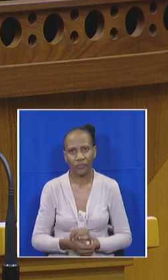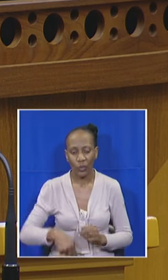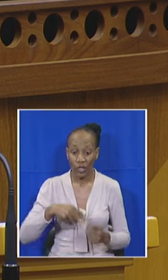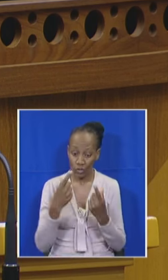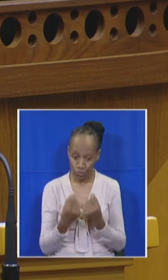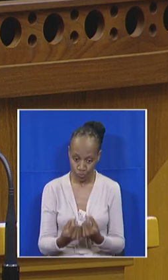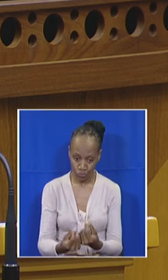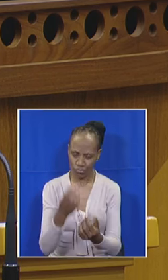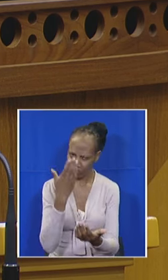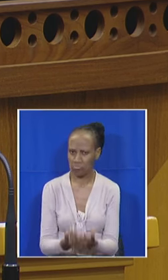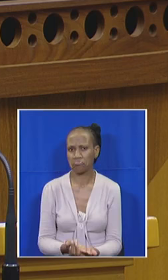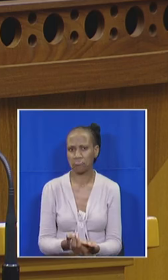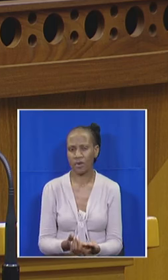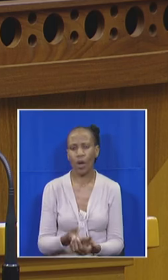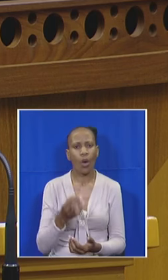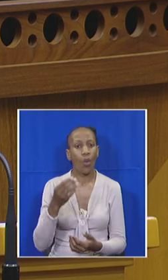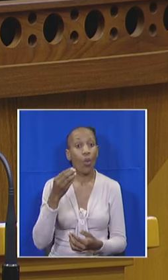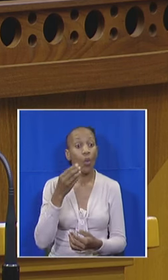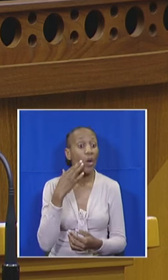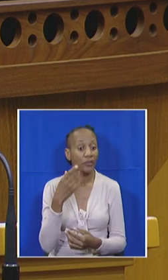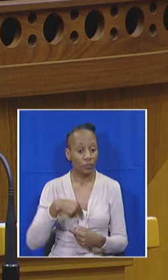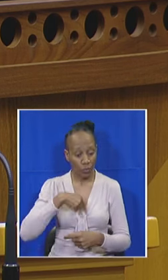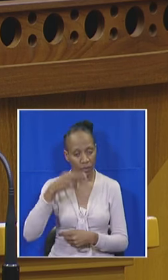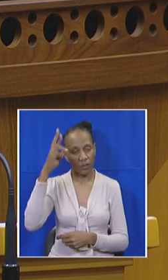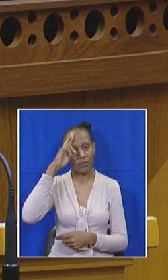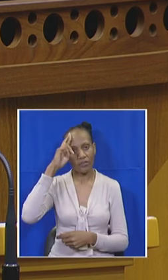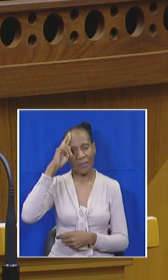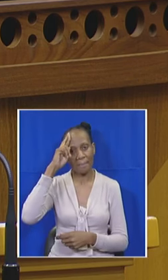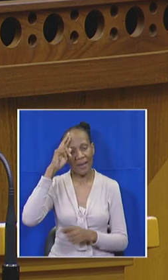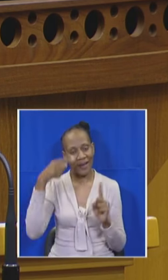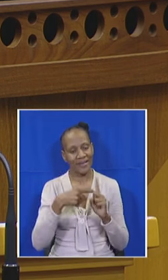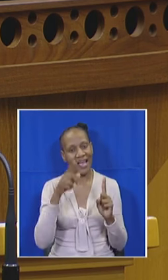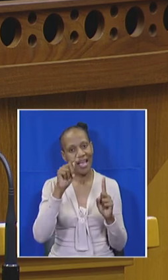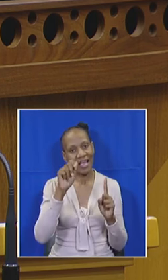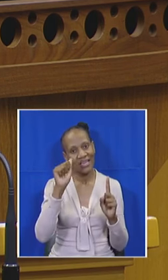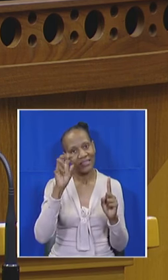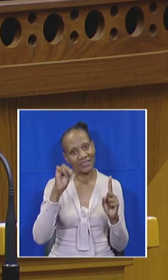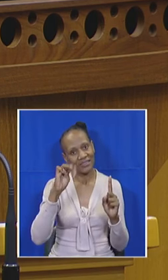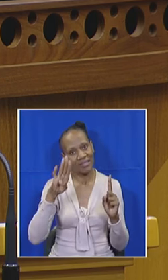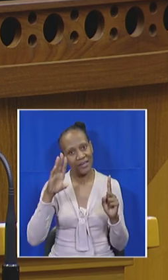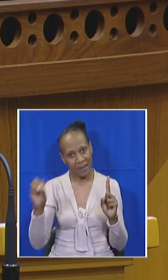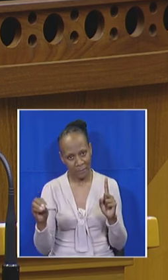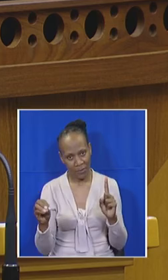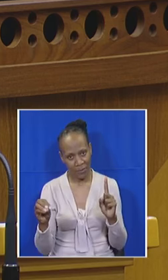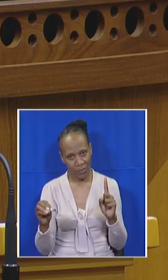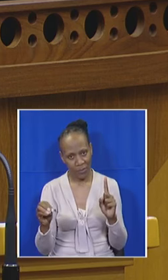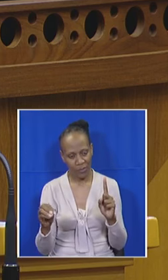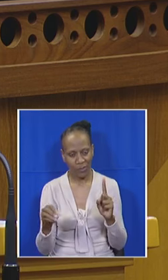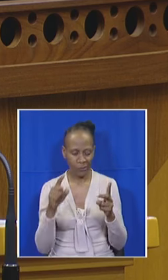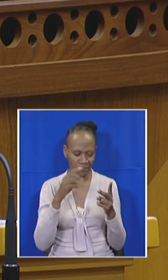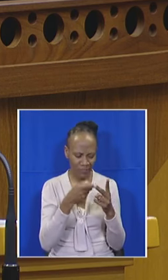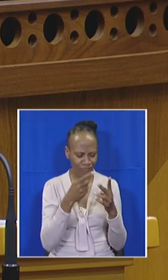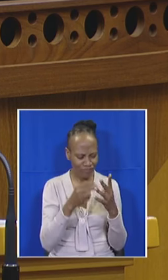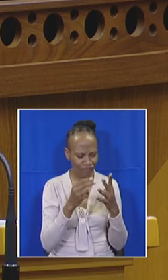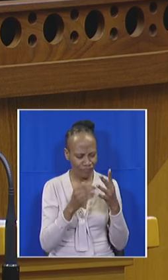this in memory of Oliver Reginald Tambo and all